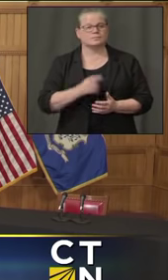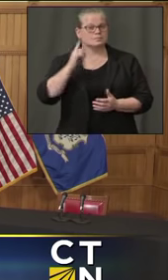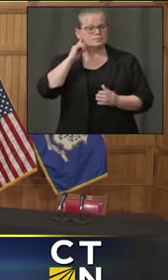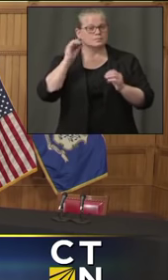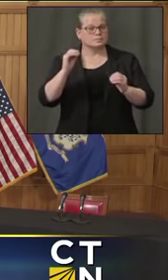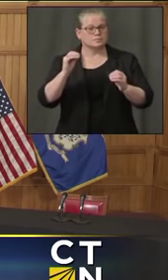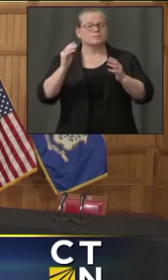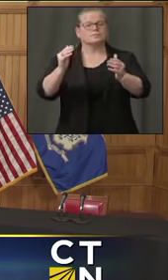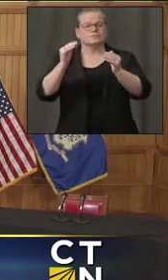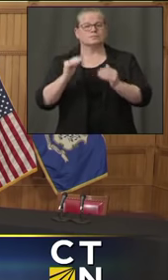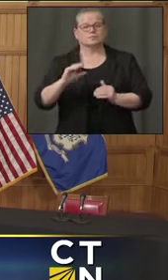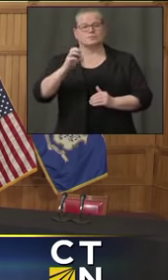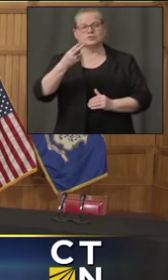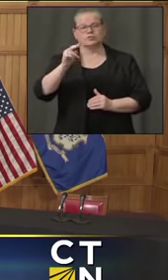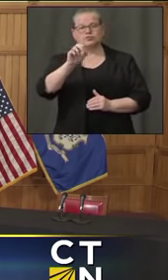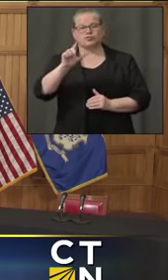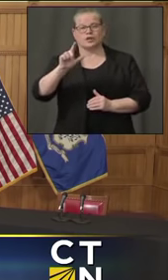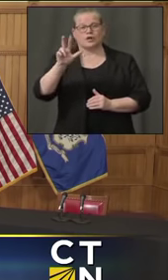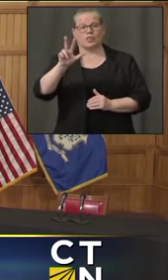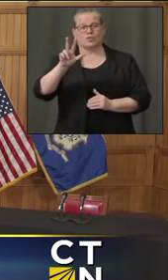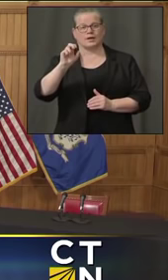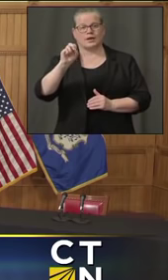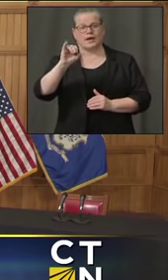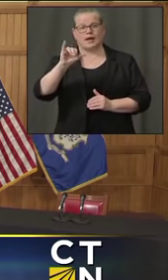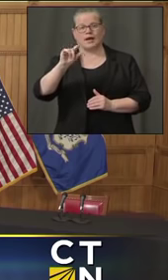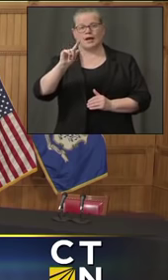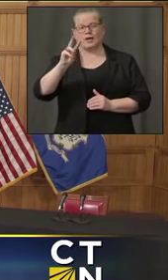Channel 3 Eyewitness News.